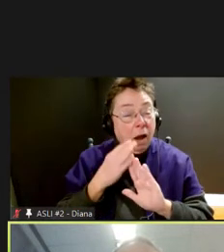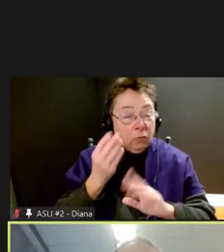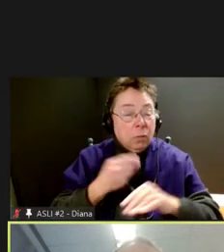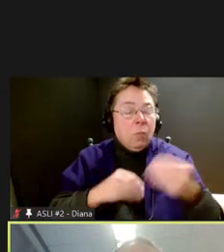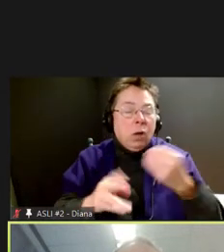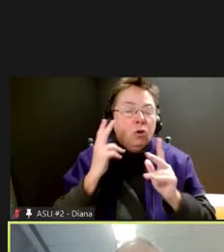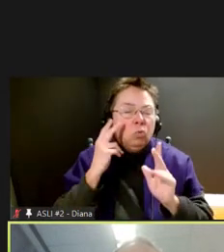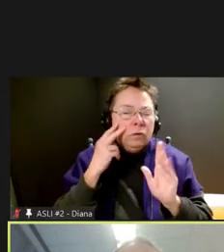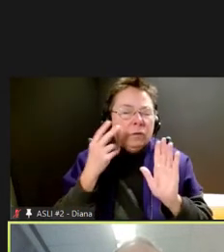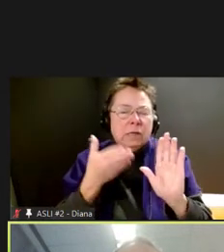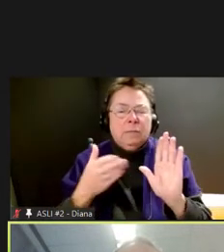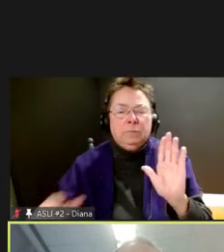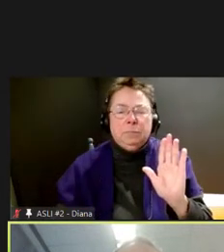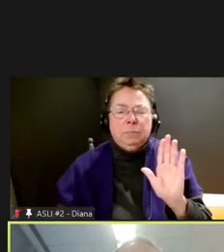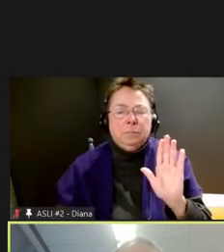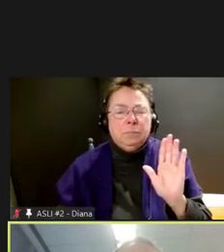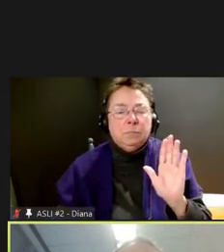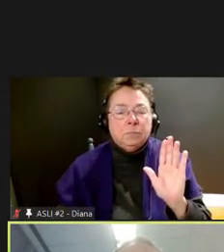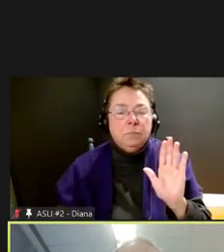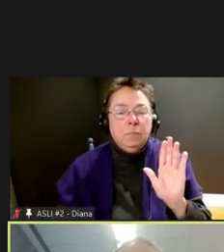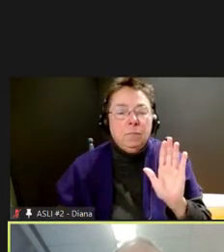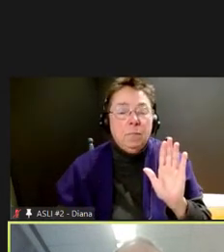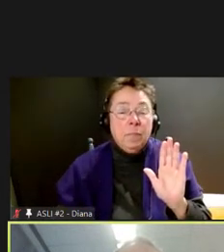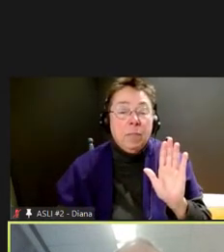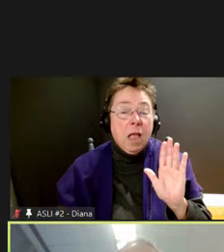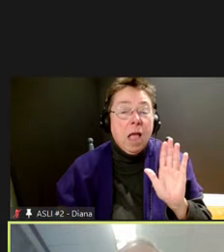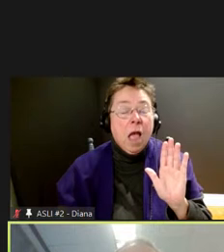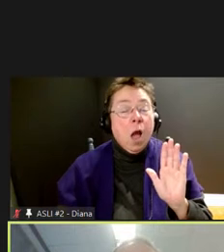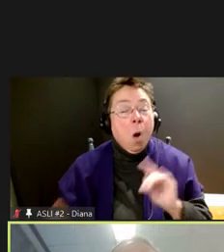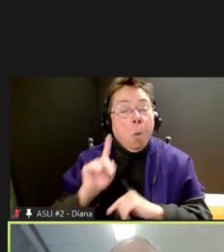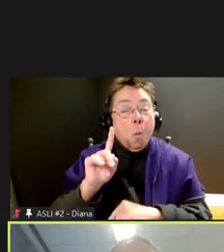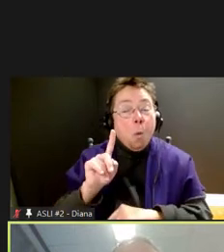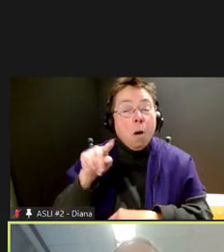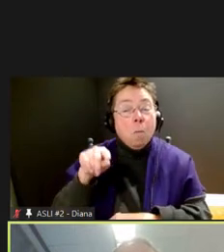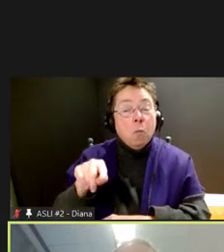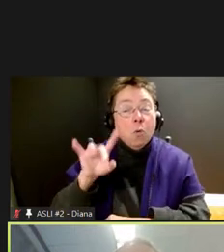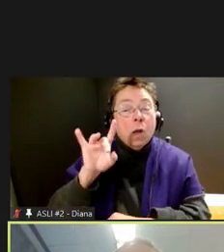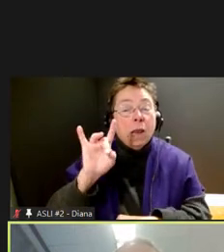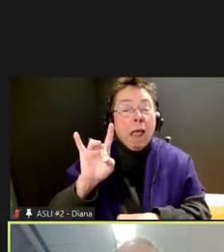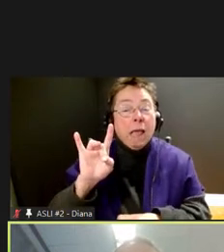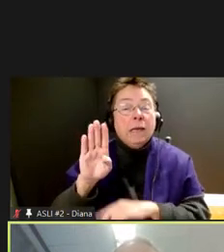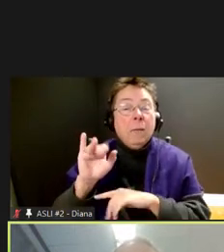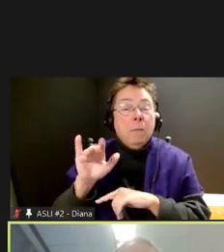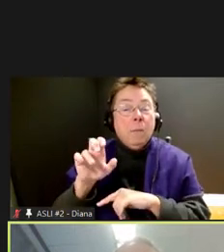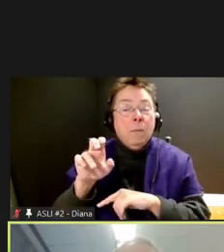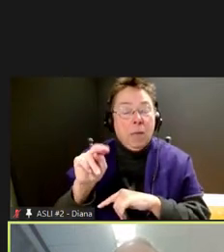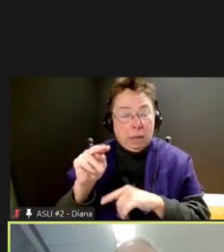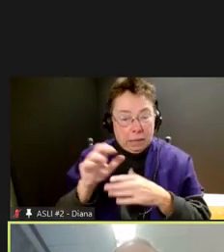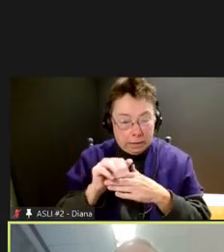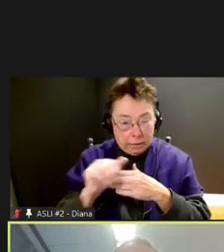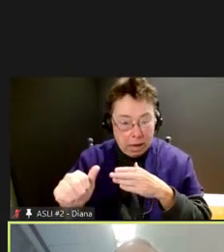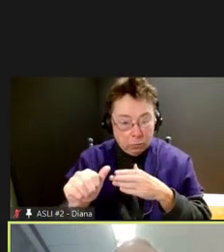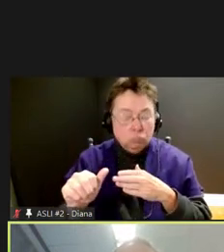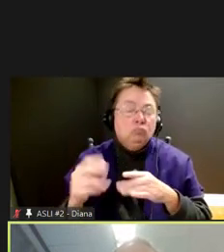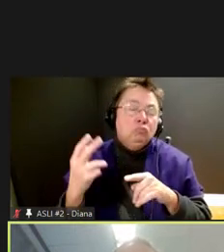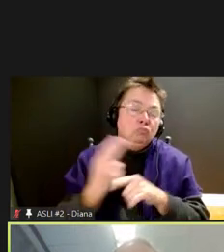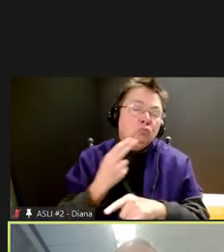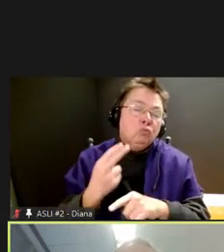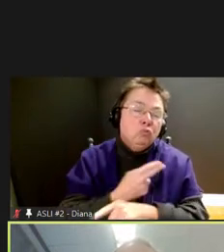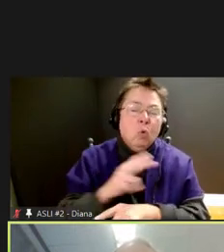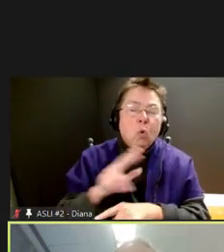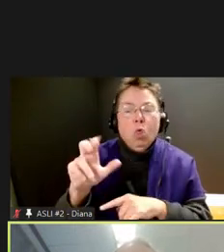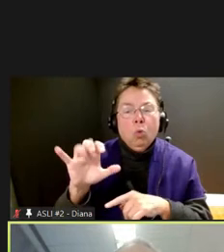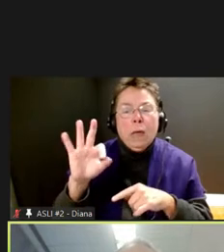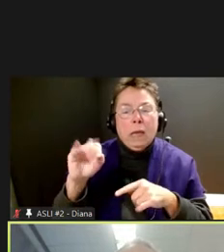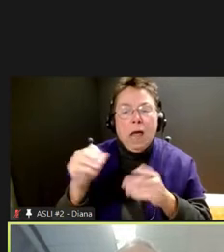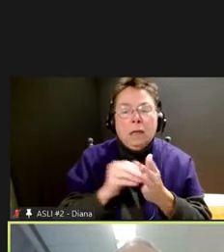page, this is a $1.8 billion budget. It is anticipating using $390 million of federal